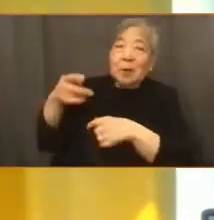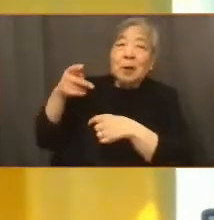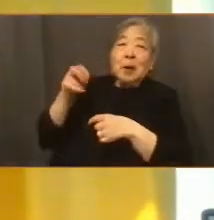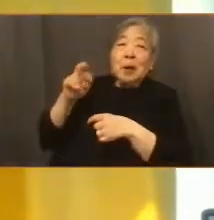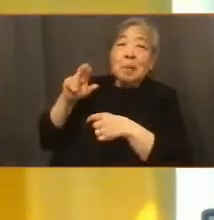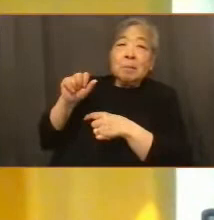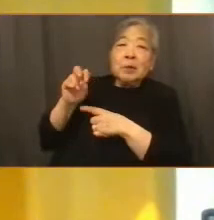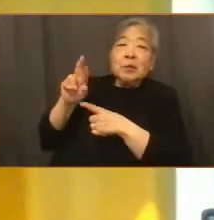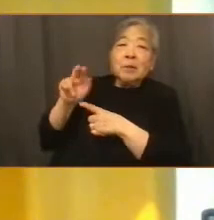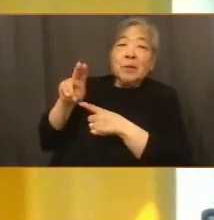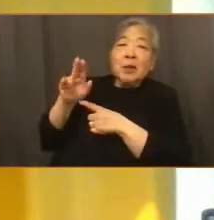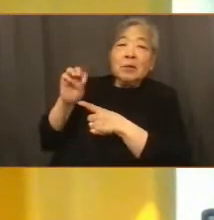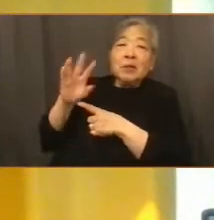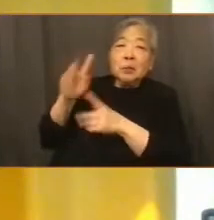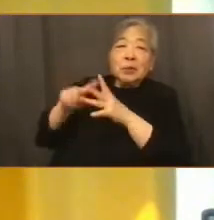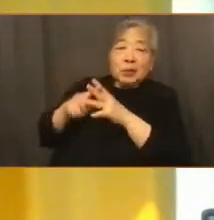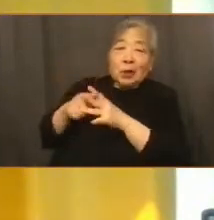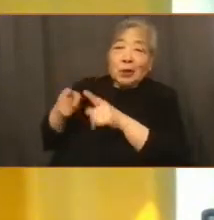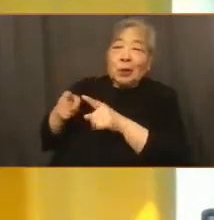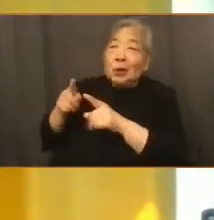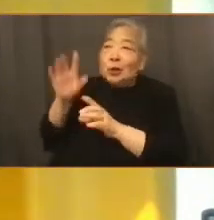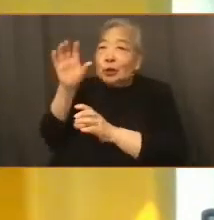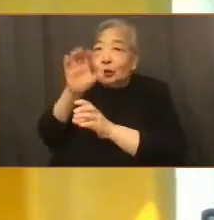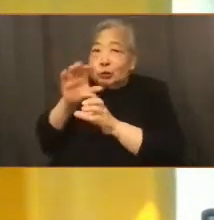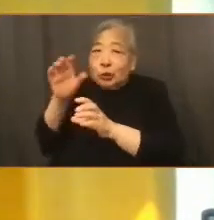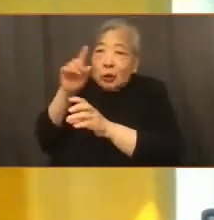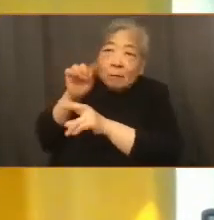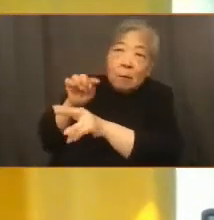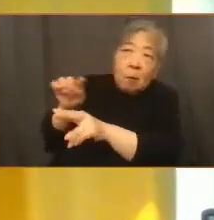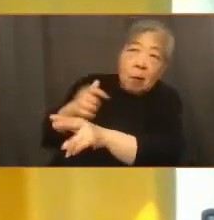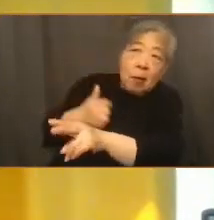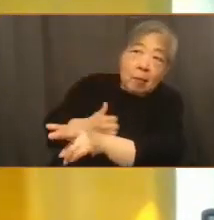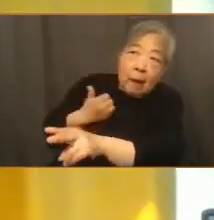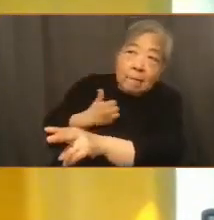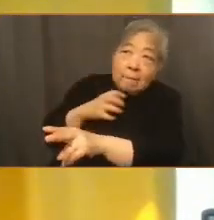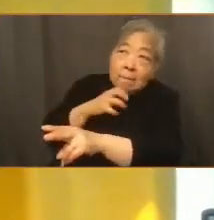which includes searching for signs of ancient life on Mars. And